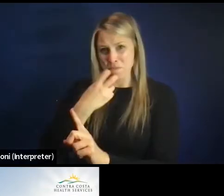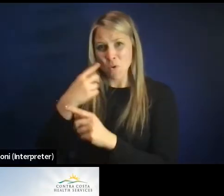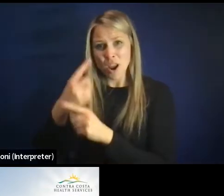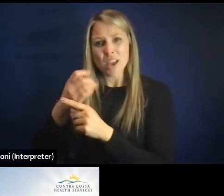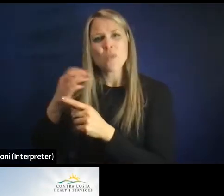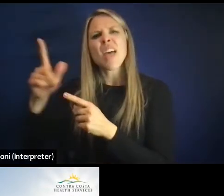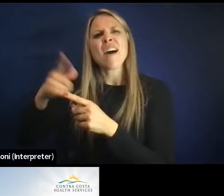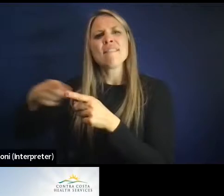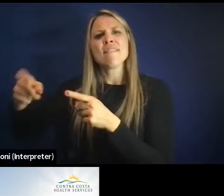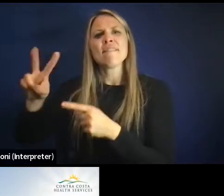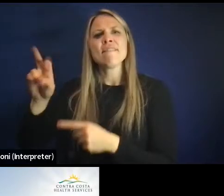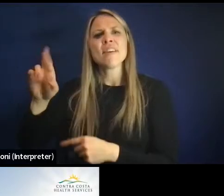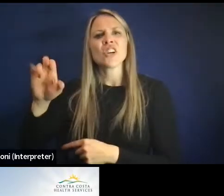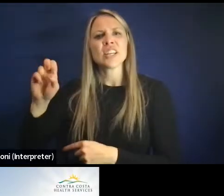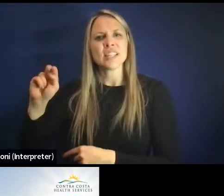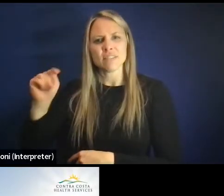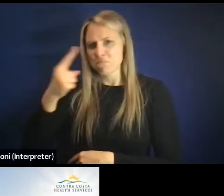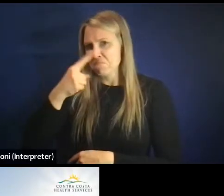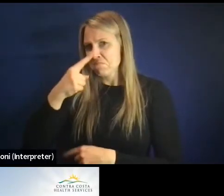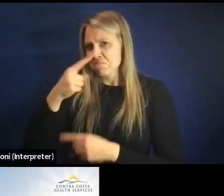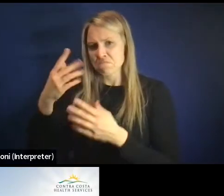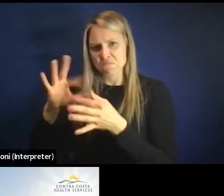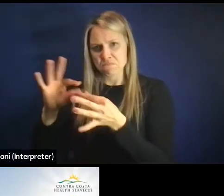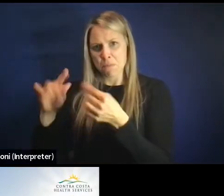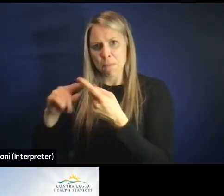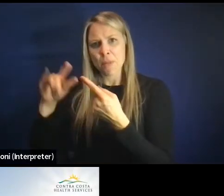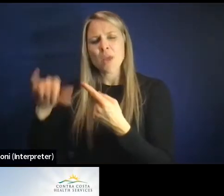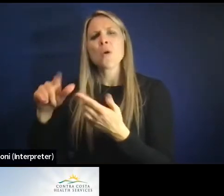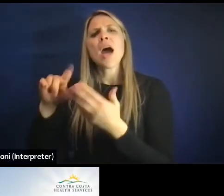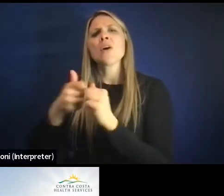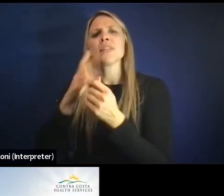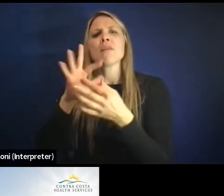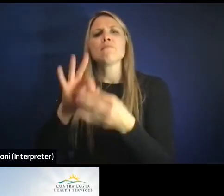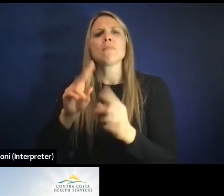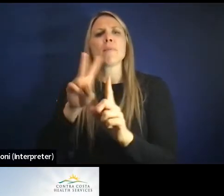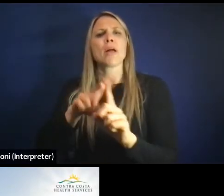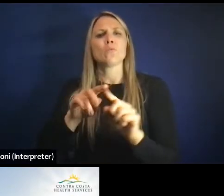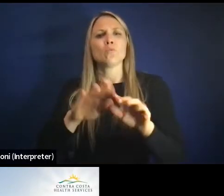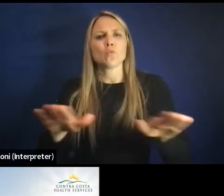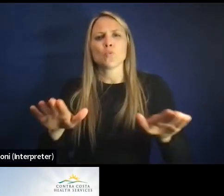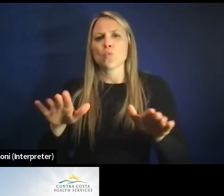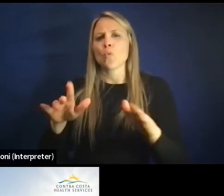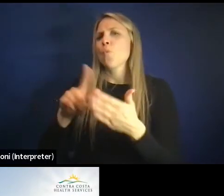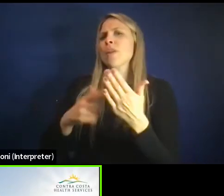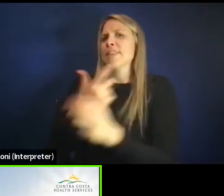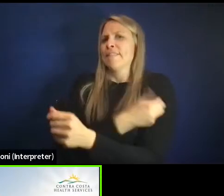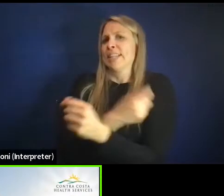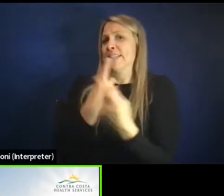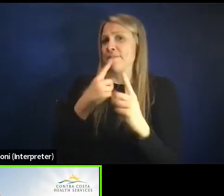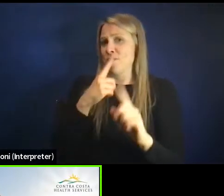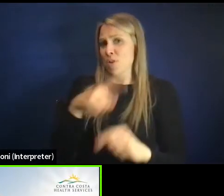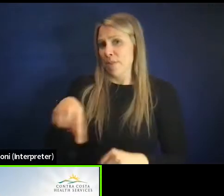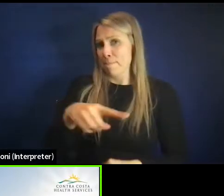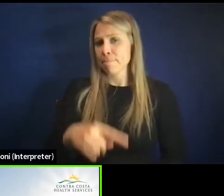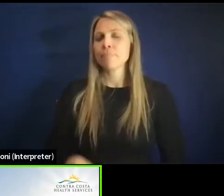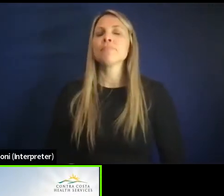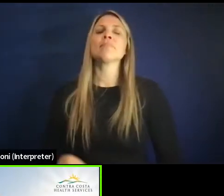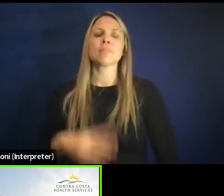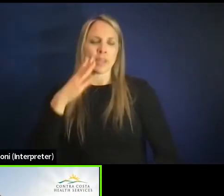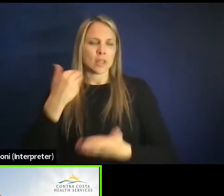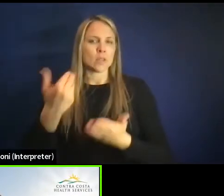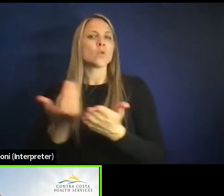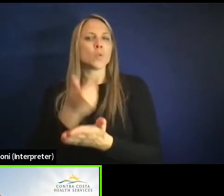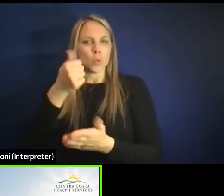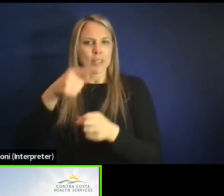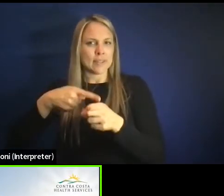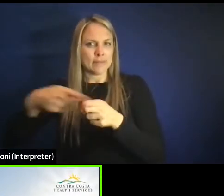for kids and for the vaccine effectiveness for it? Yeah, this is the latest variant. It was